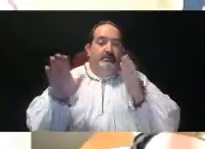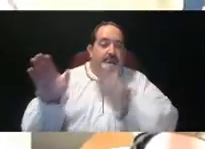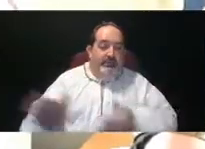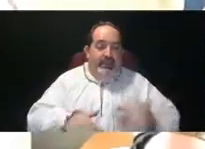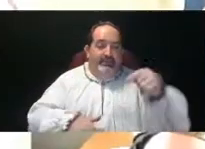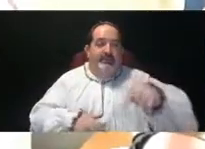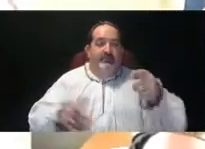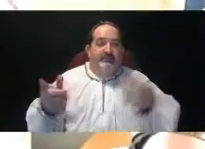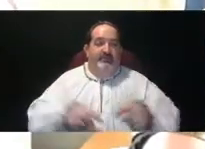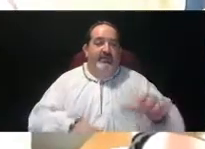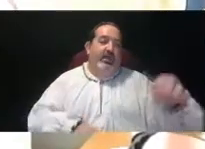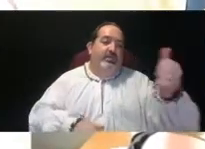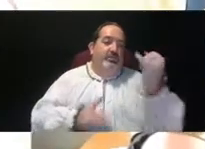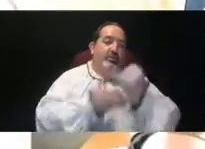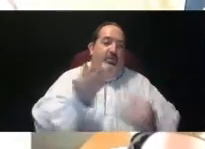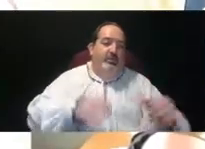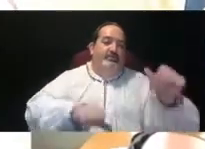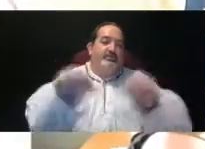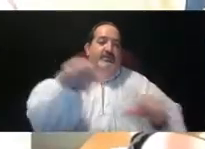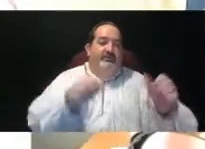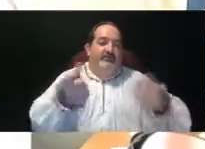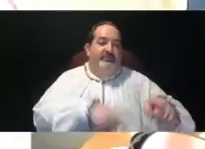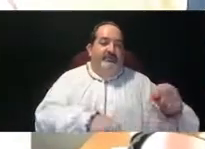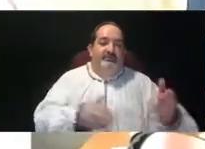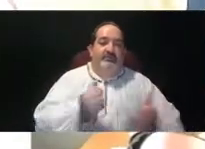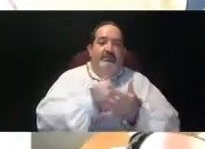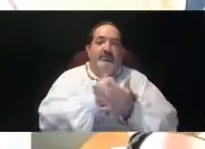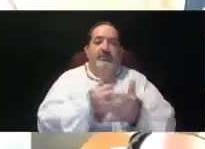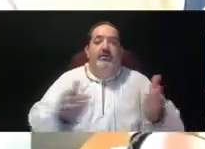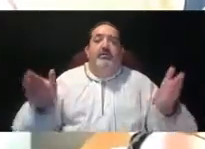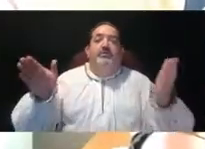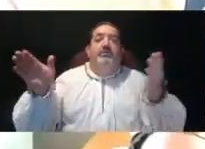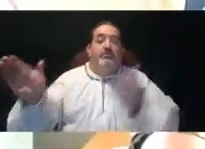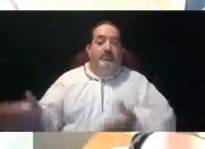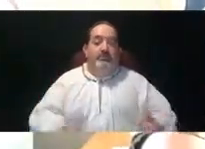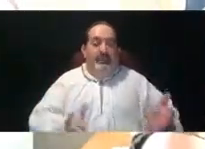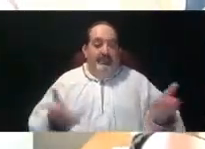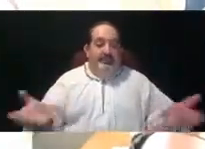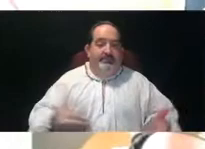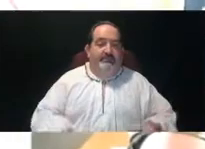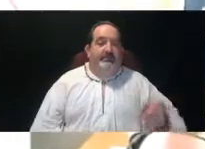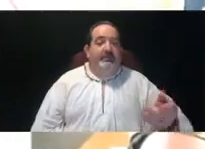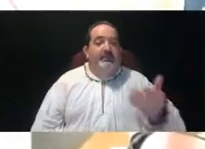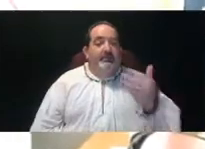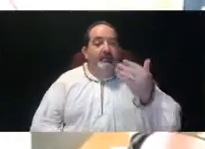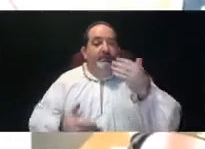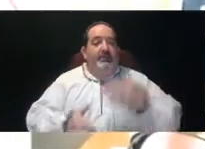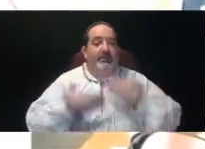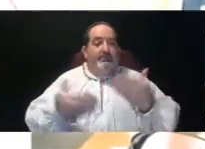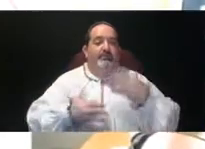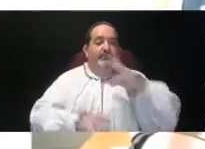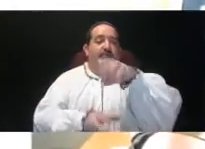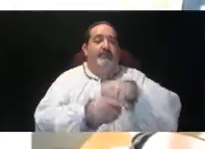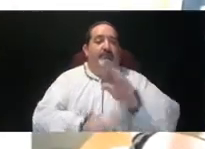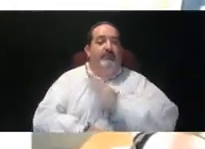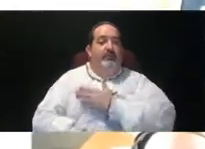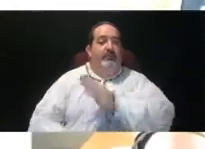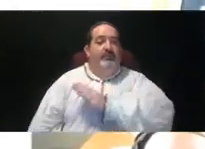other arts and science events. She's just an amazing person, and we're really glad she's part of our barony.